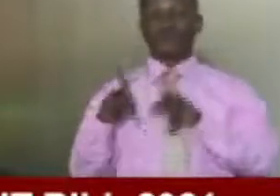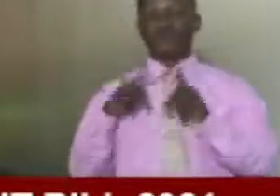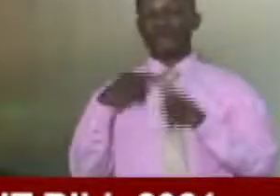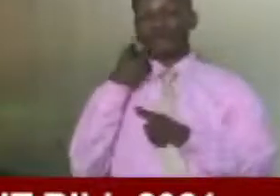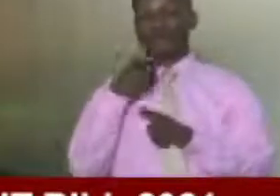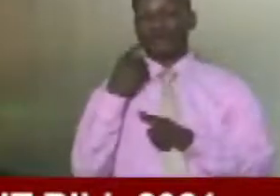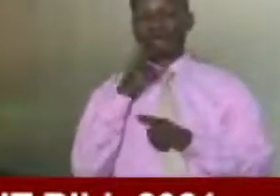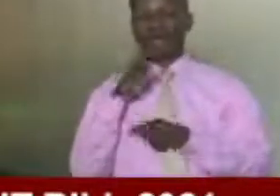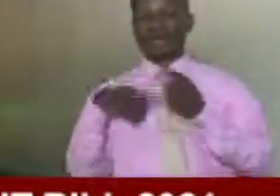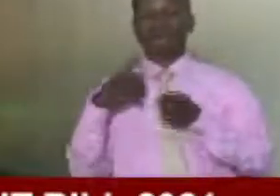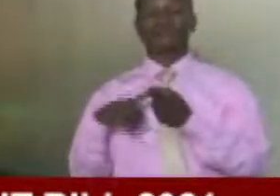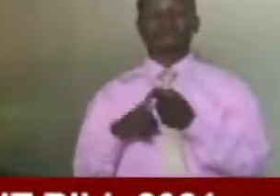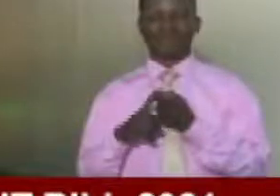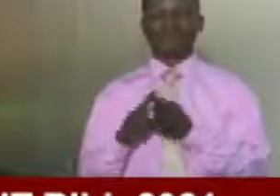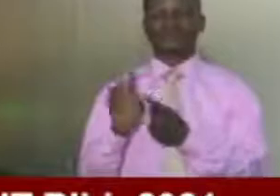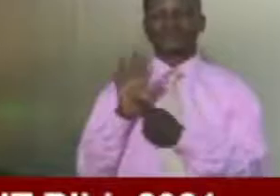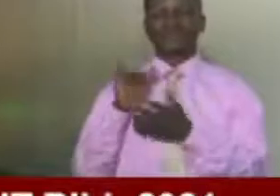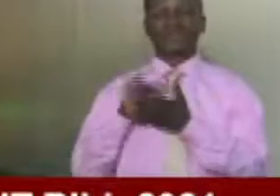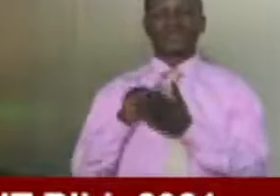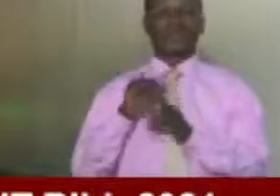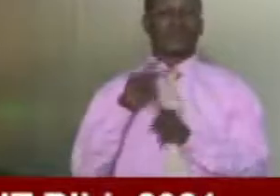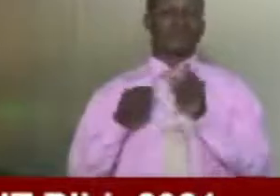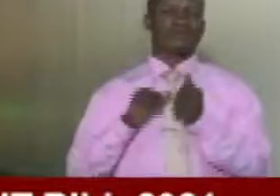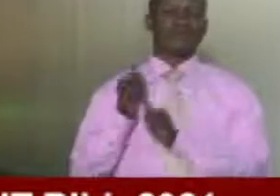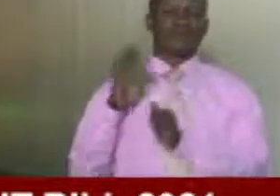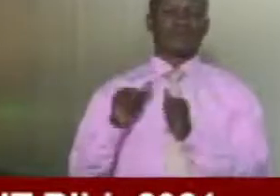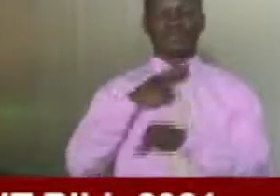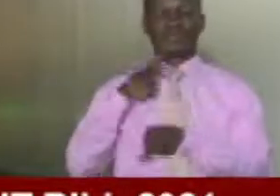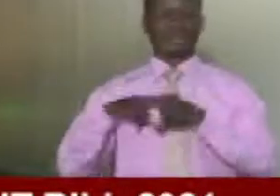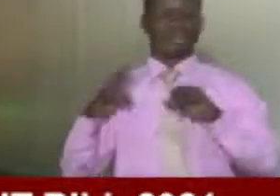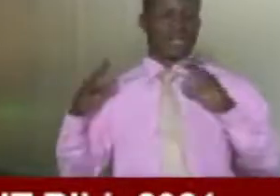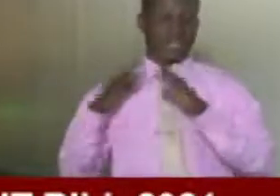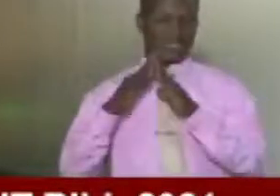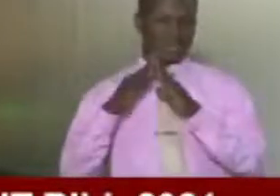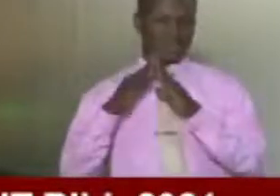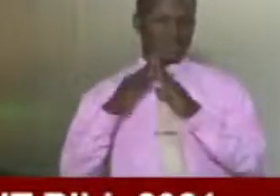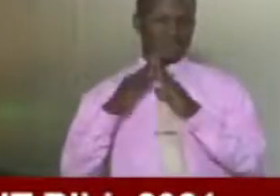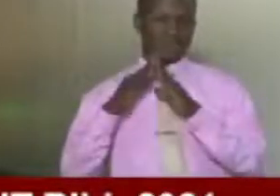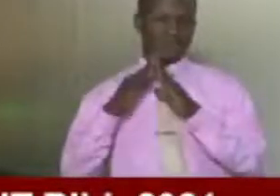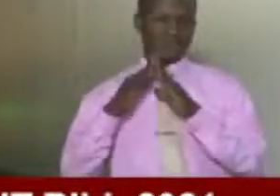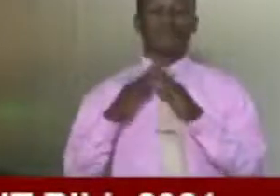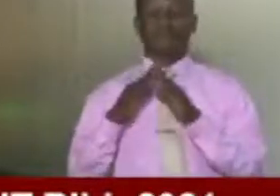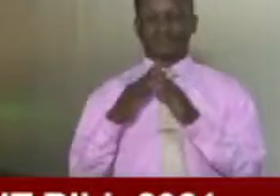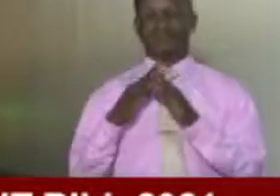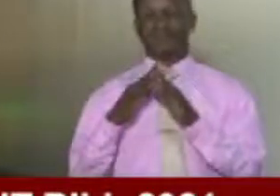this law, you know, after we are passed. So you blame the National Assembly? No, I blame them, and I think it's just a dummy sold to Nigerians for their own selfish